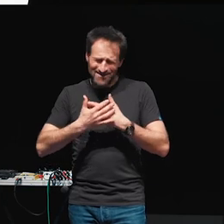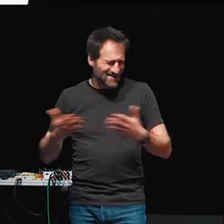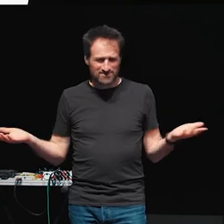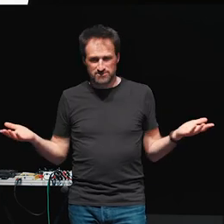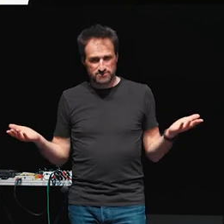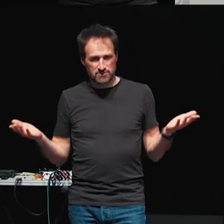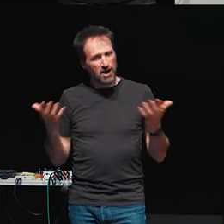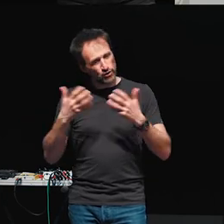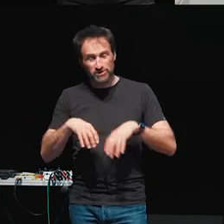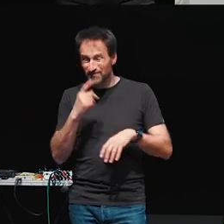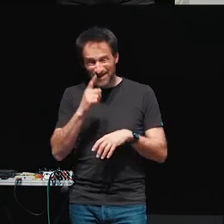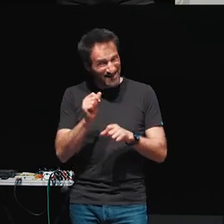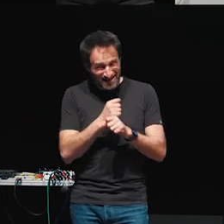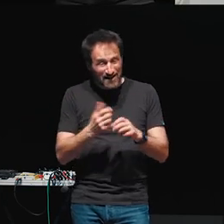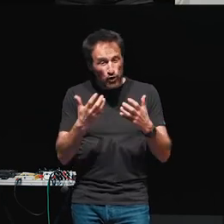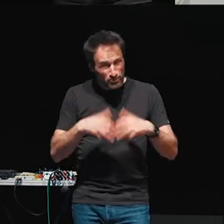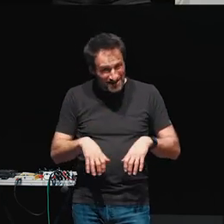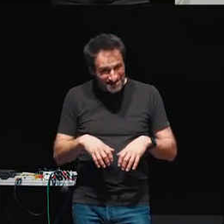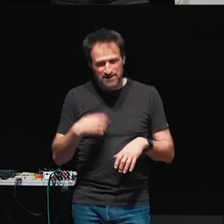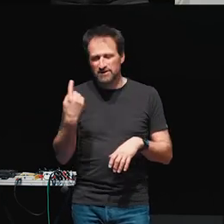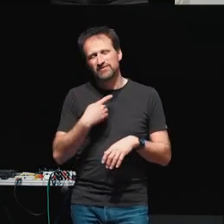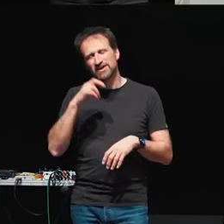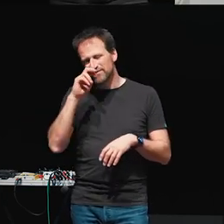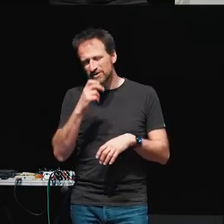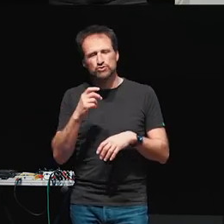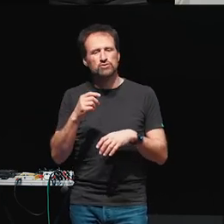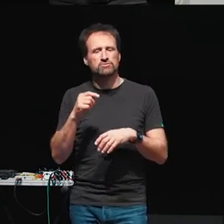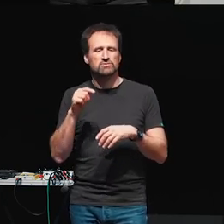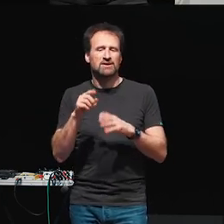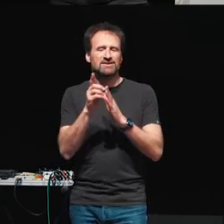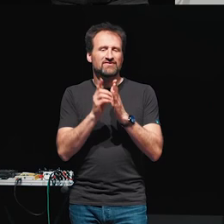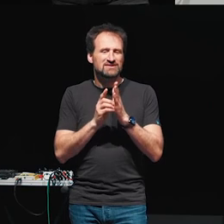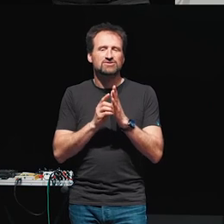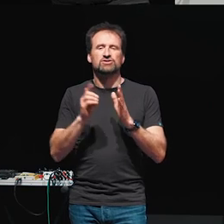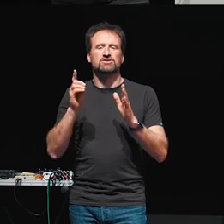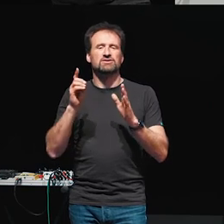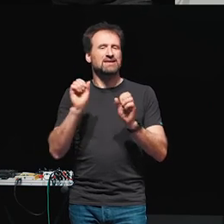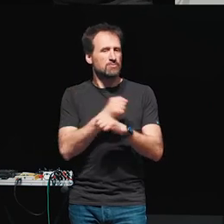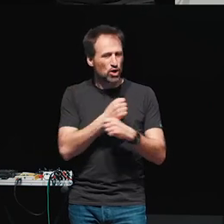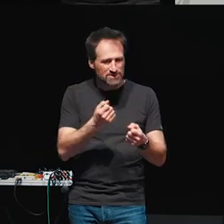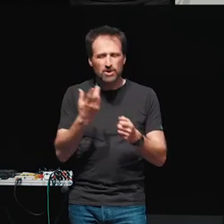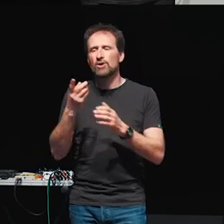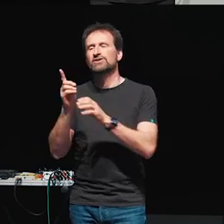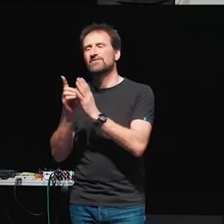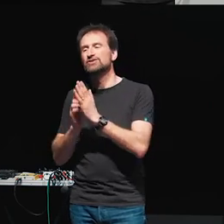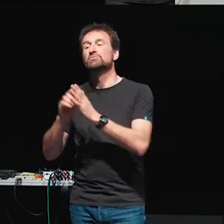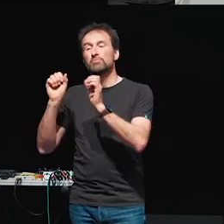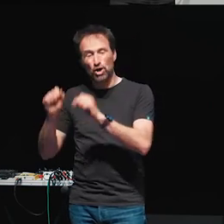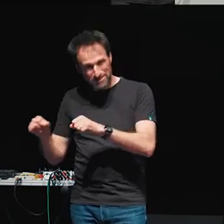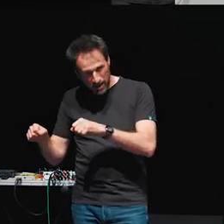not possible to automate, we're just trying to stretch the definition of impossible or possible and still try to automate it as